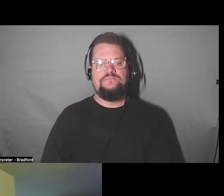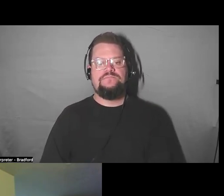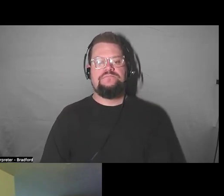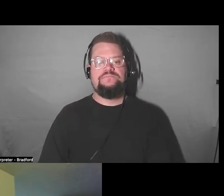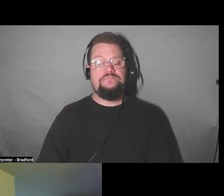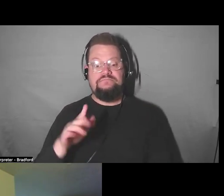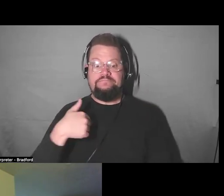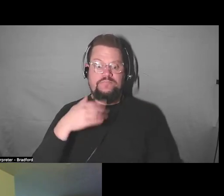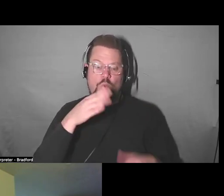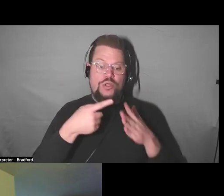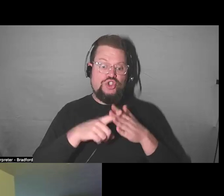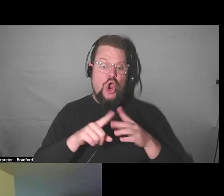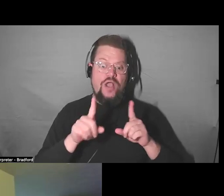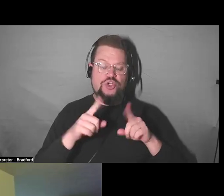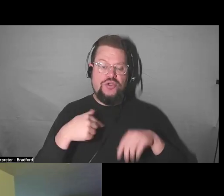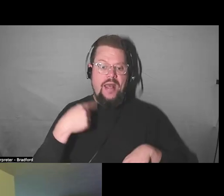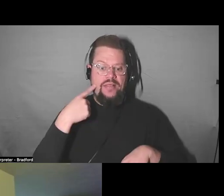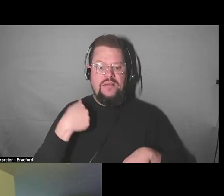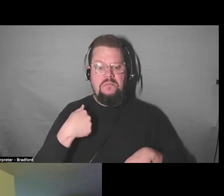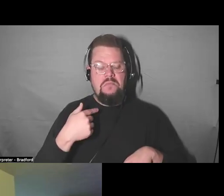the conversation, I guess, I think I'd just like